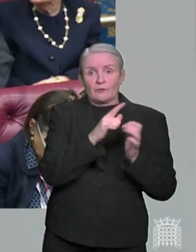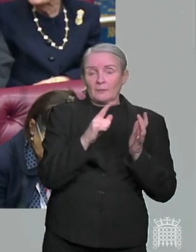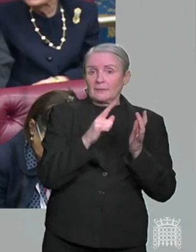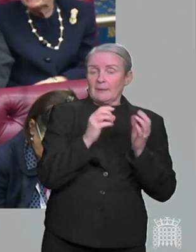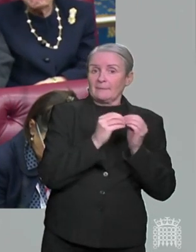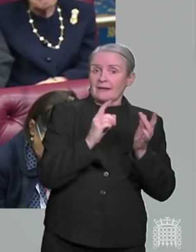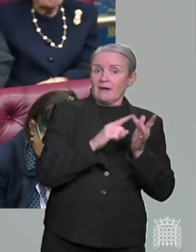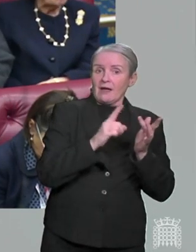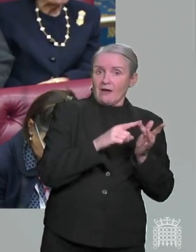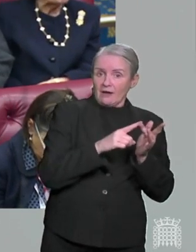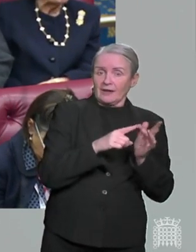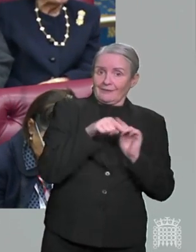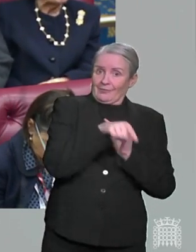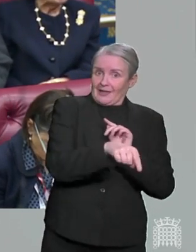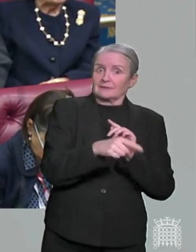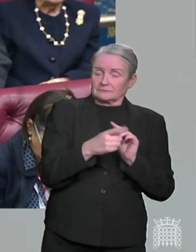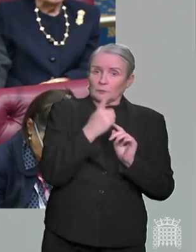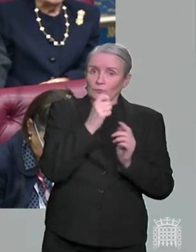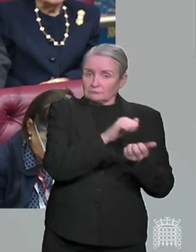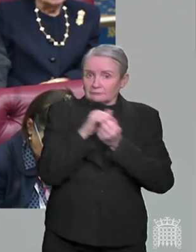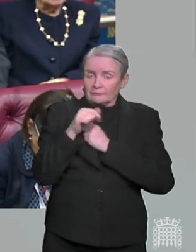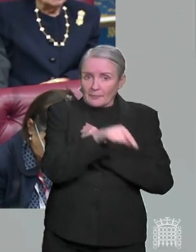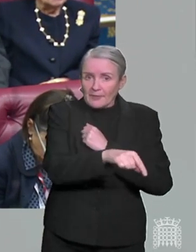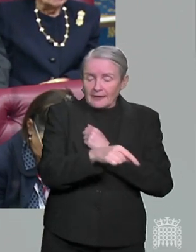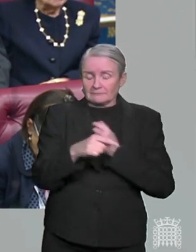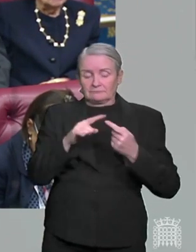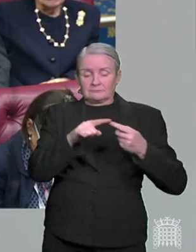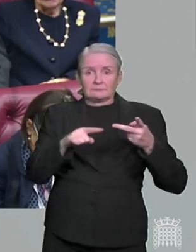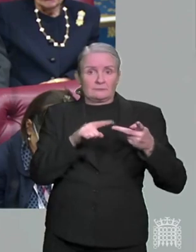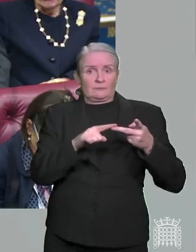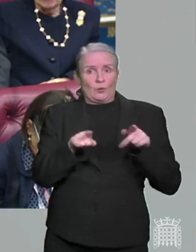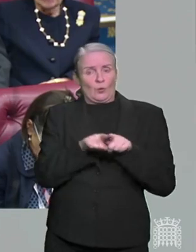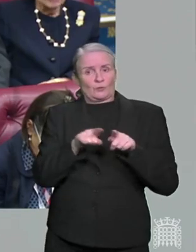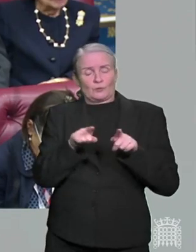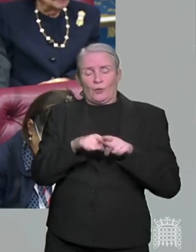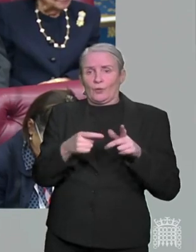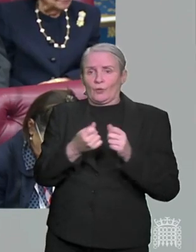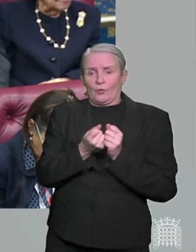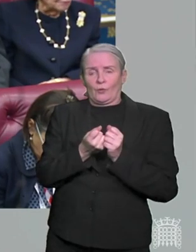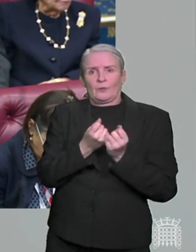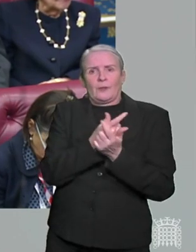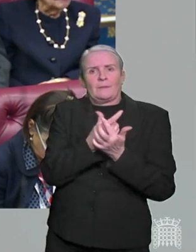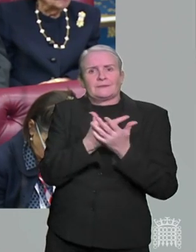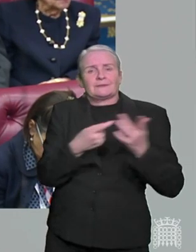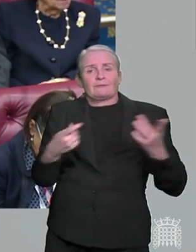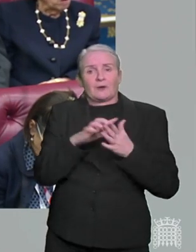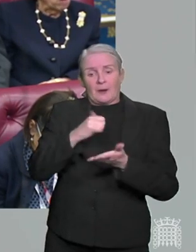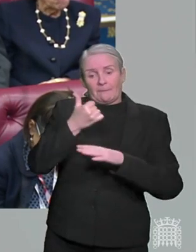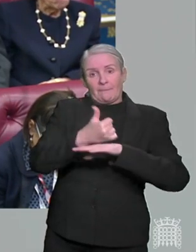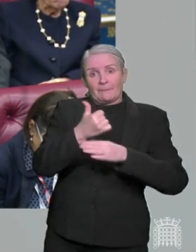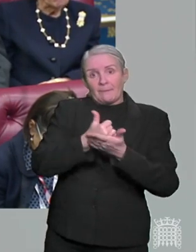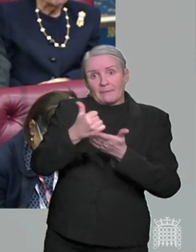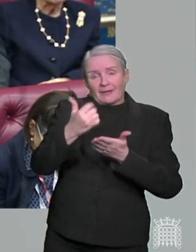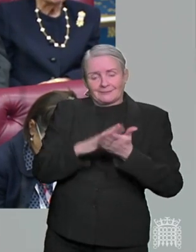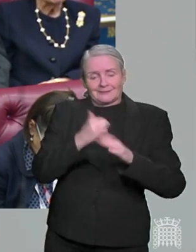Development Corporation, is so important. We're also countering it through the expansion of the multilateral development banks, where in our white paper